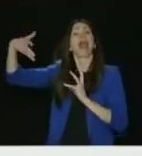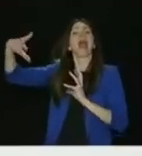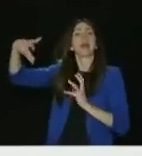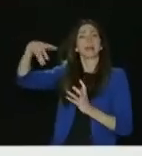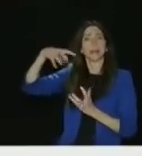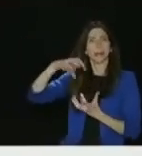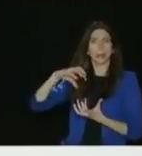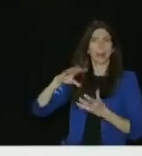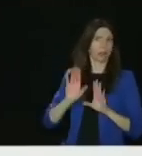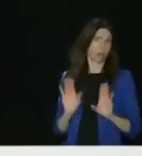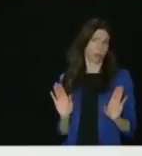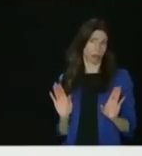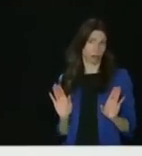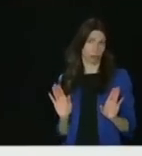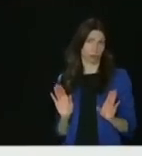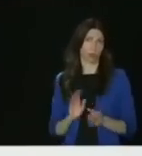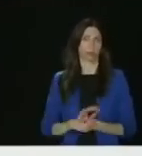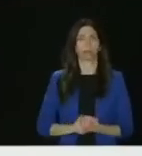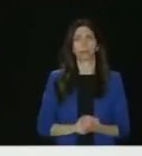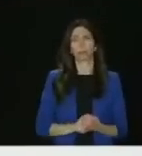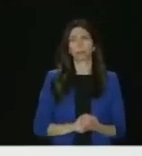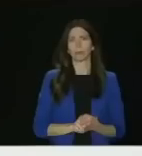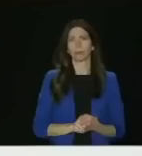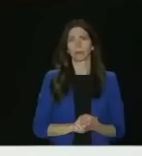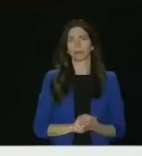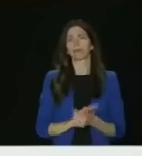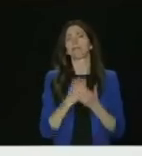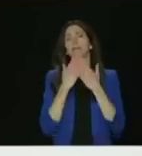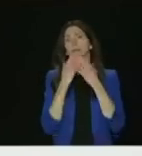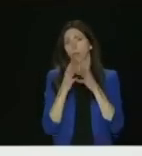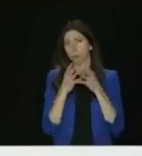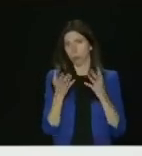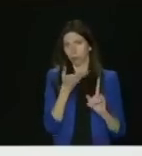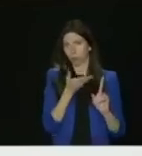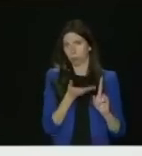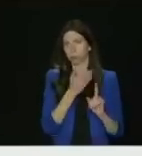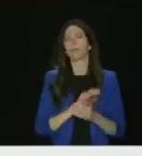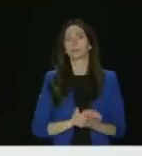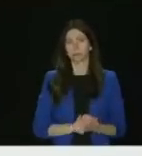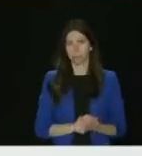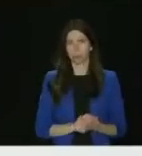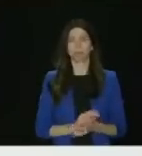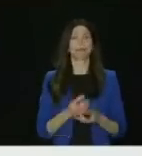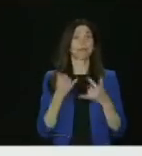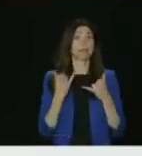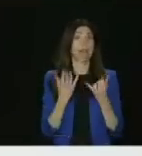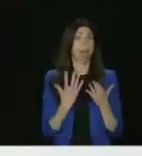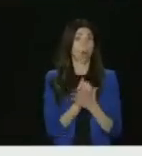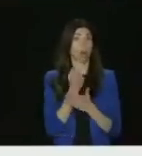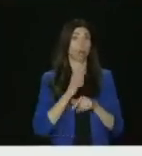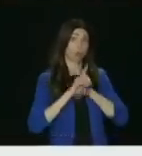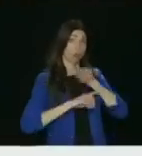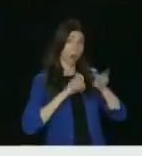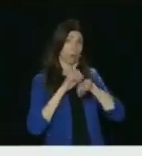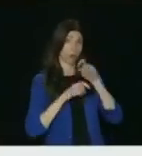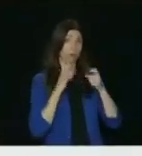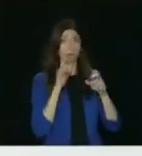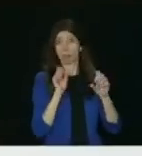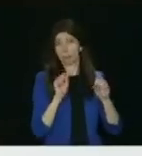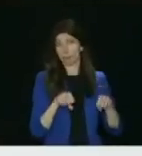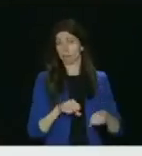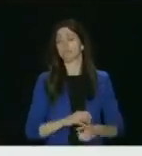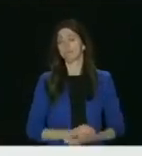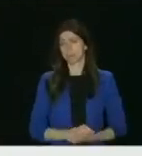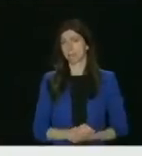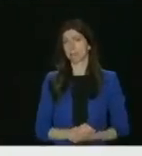Merci. Thank you, Minister Lemery. The Prime Minister and ministers will be taking 30 minutes of questions, starting in the foyer. Le Premier ministre et les